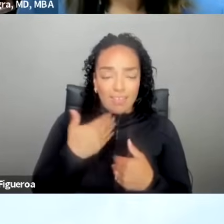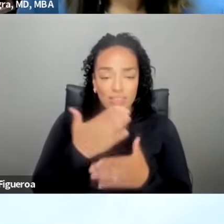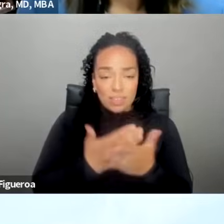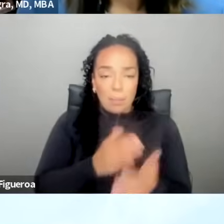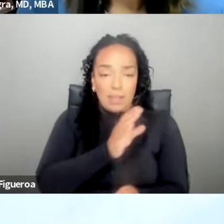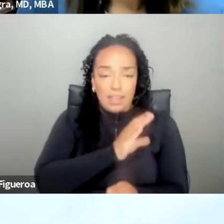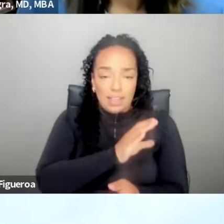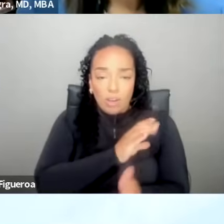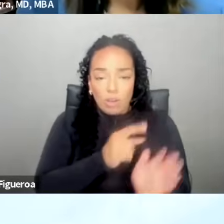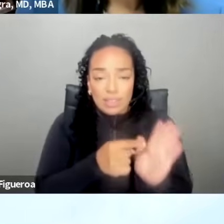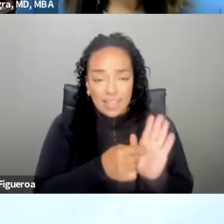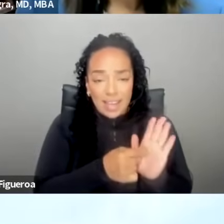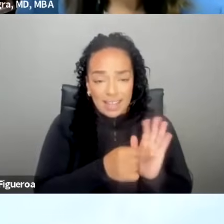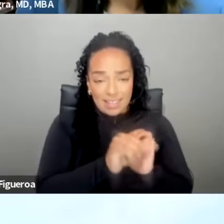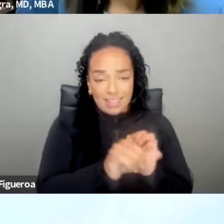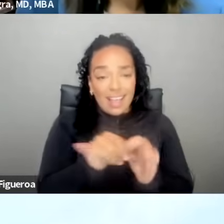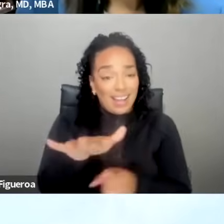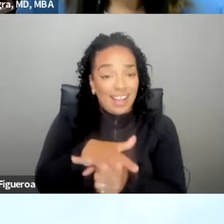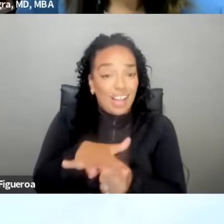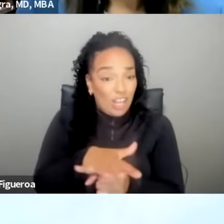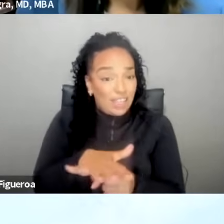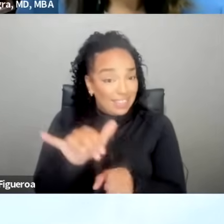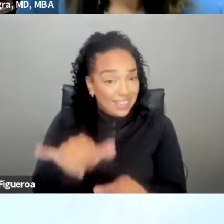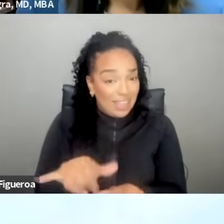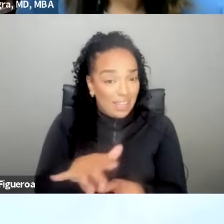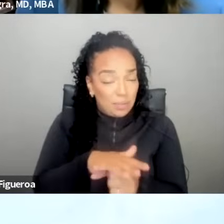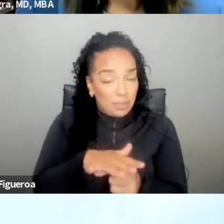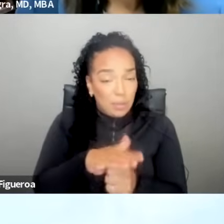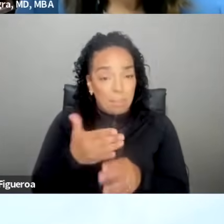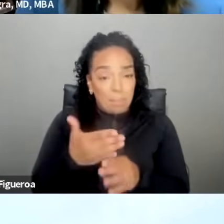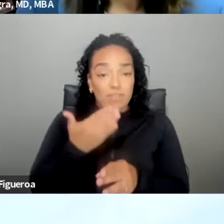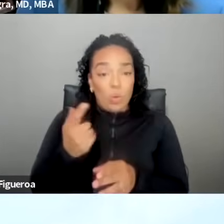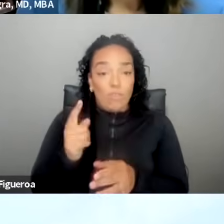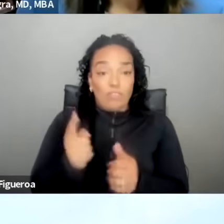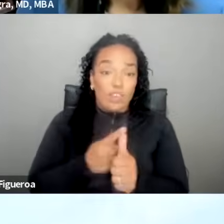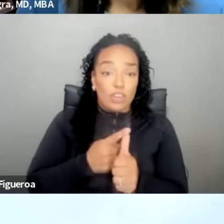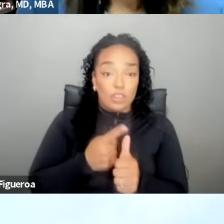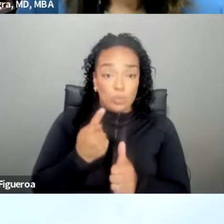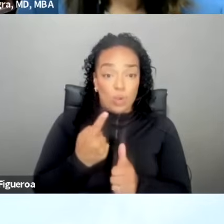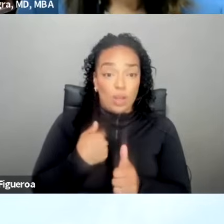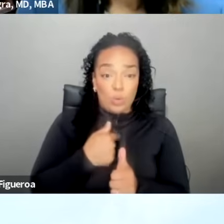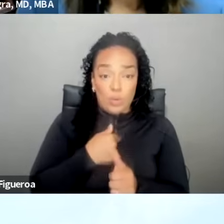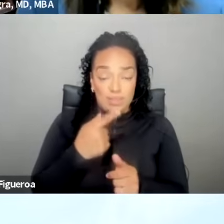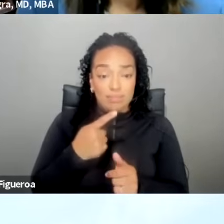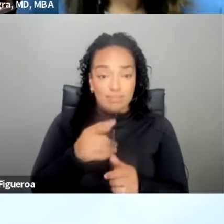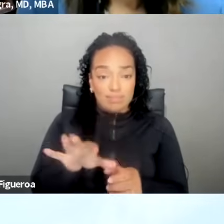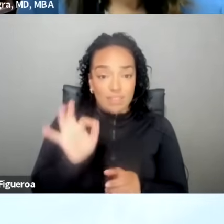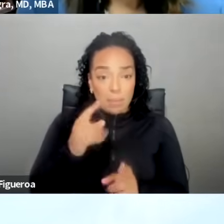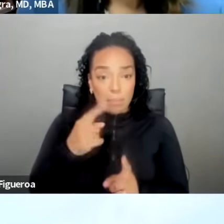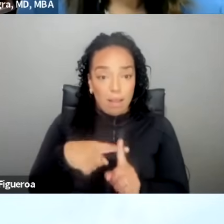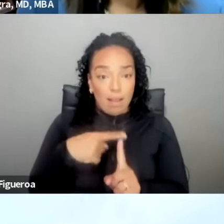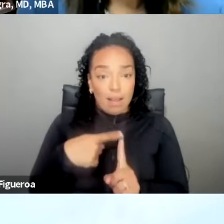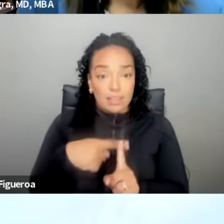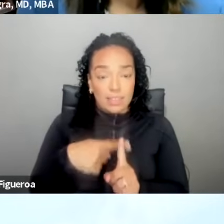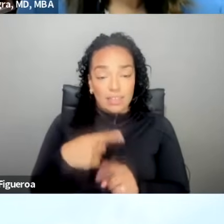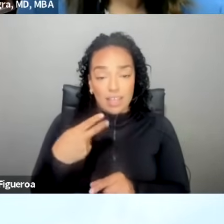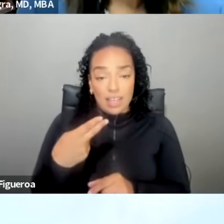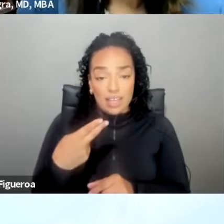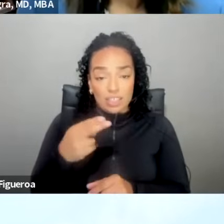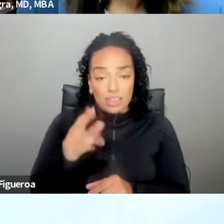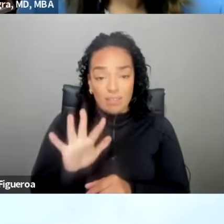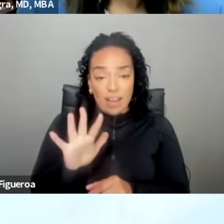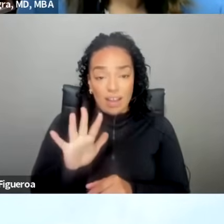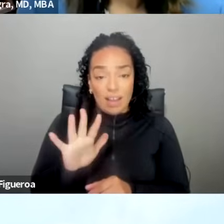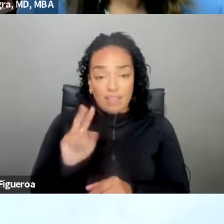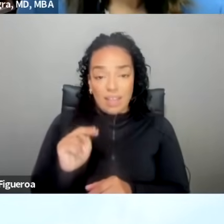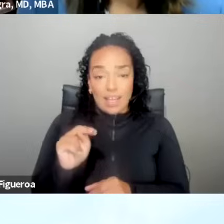area before we had the first herd that we had positive H5N1 test